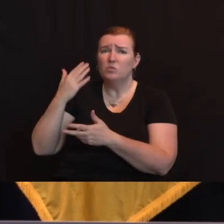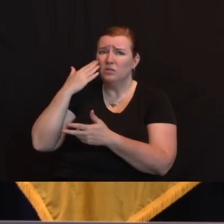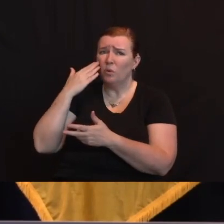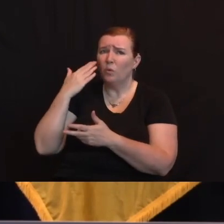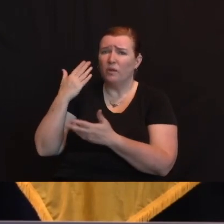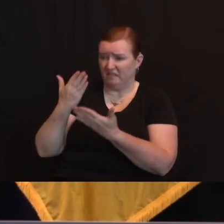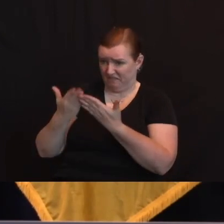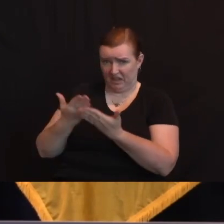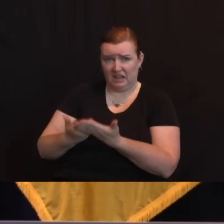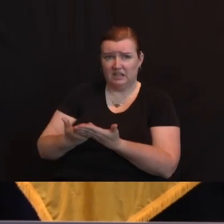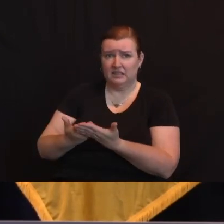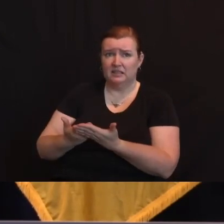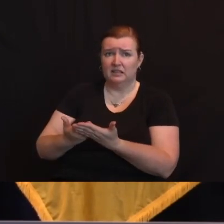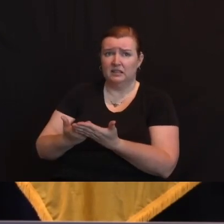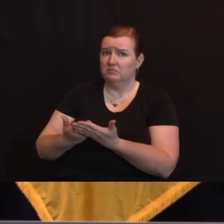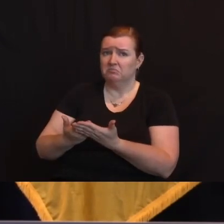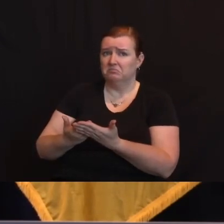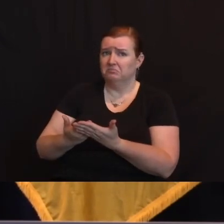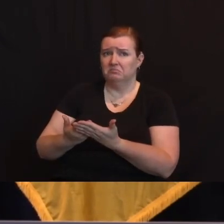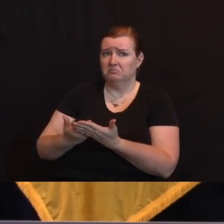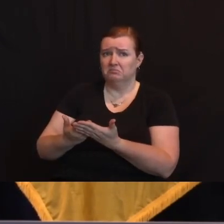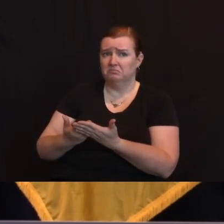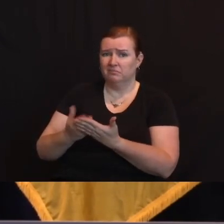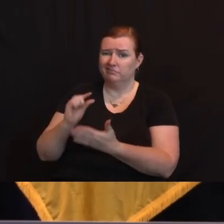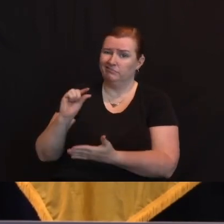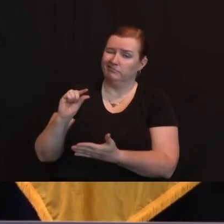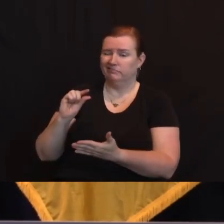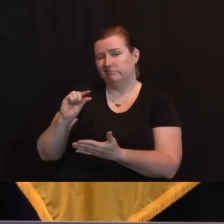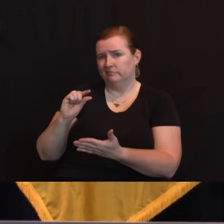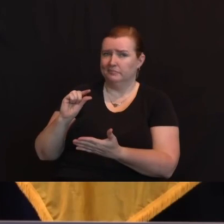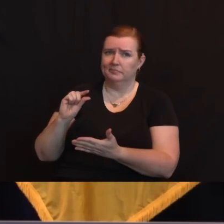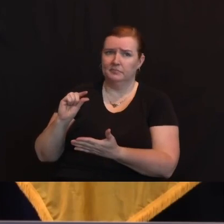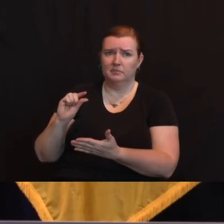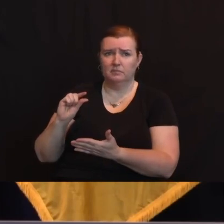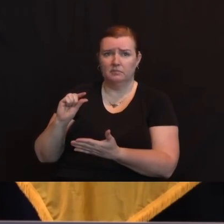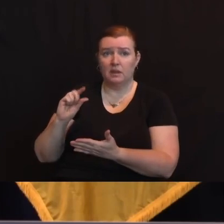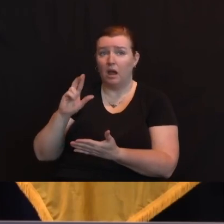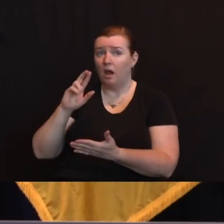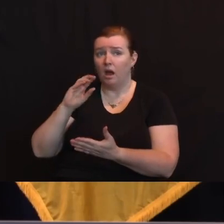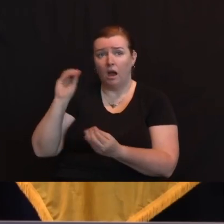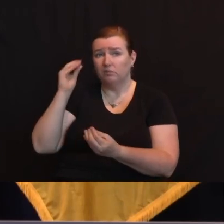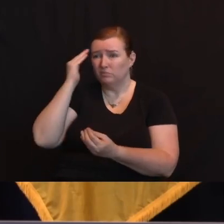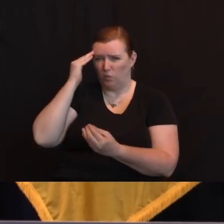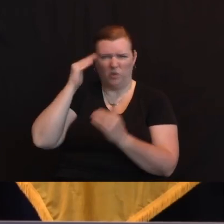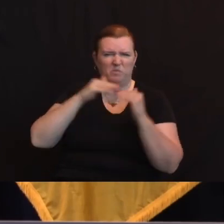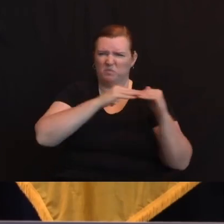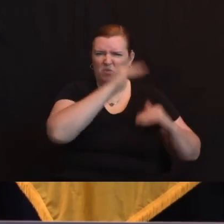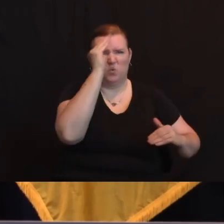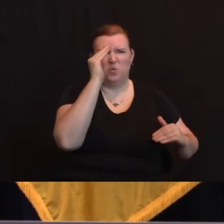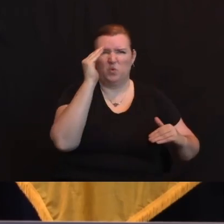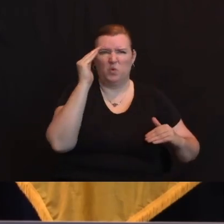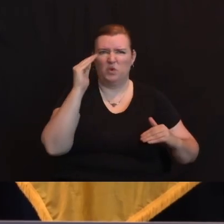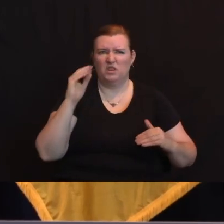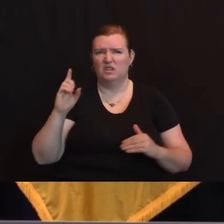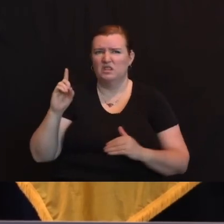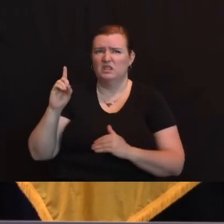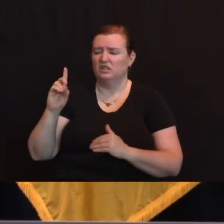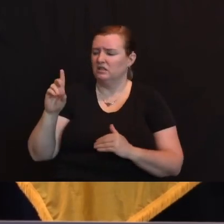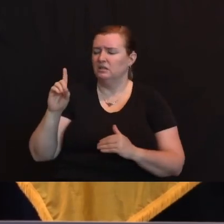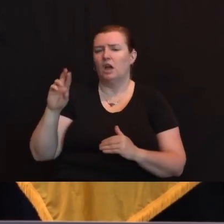this thing, right? Any of us, including Tony Fauci, Debbie Birx, Tina Tan, any of the other